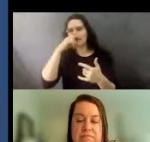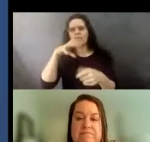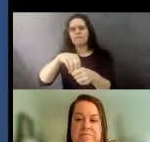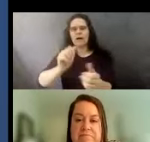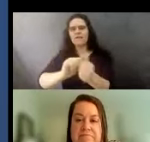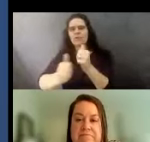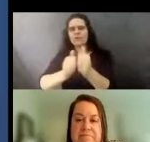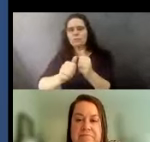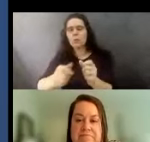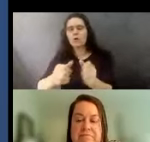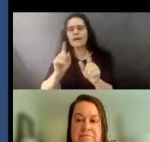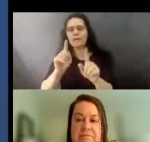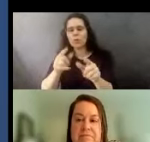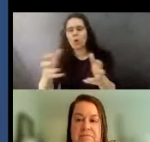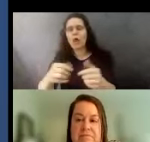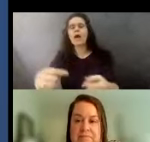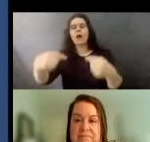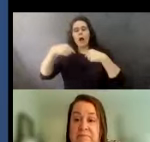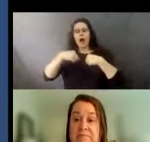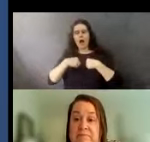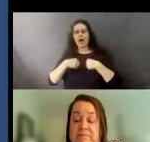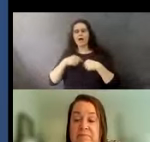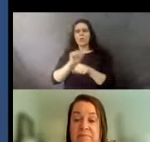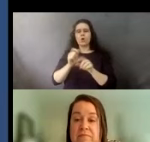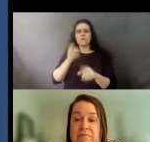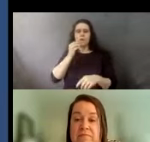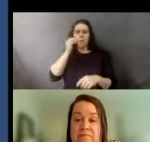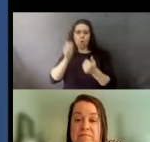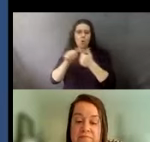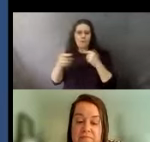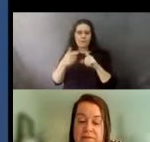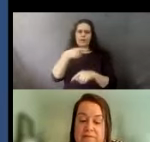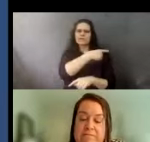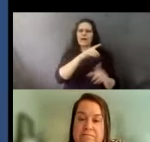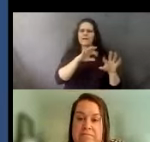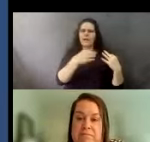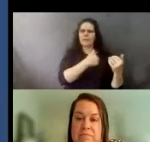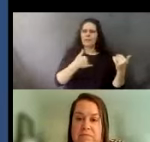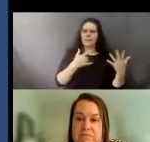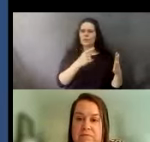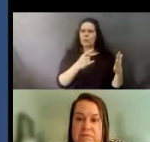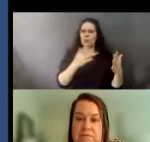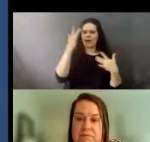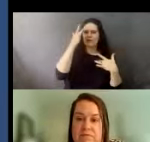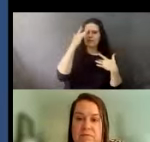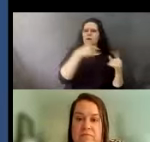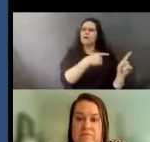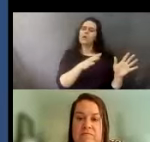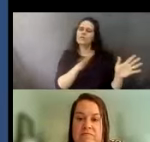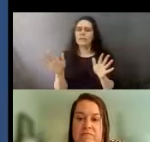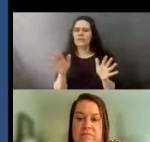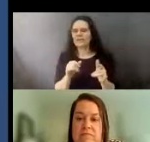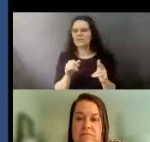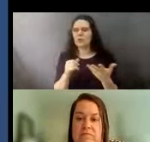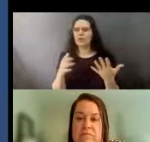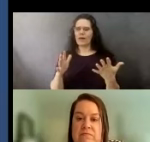accommodations. And then the other point I'll add, and I don't know, Claudia can probably take it better from here, but I've heard that there are, like in Illinois, we don't have this, but in some state